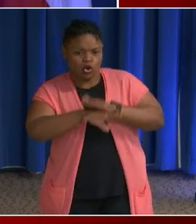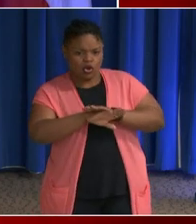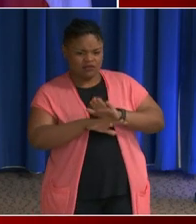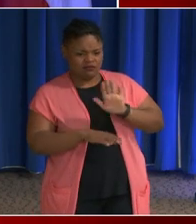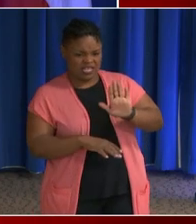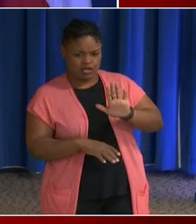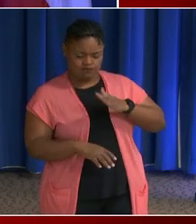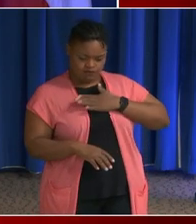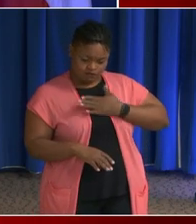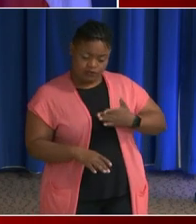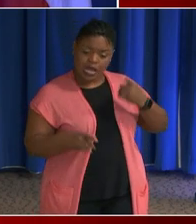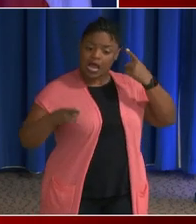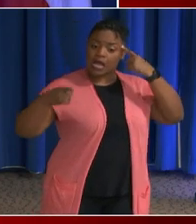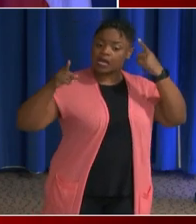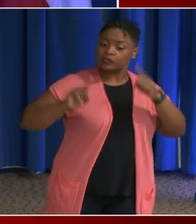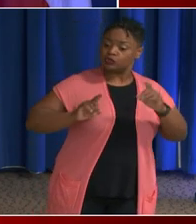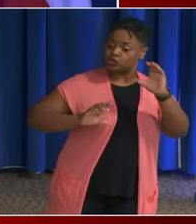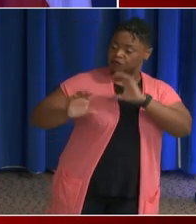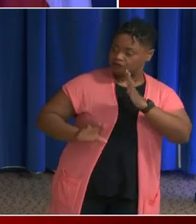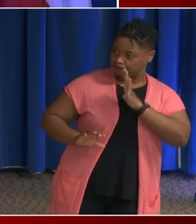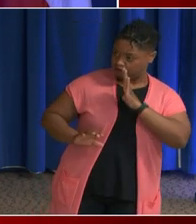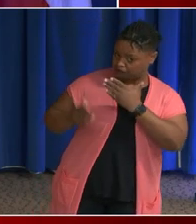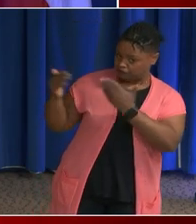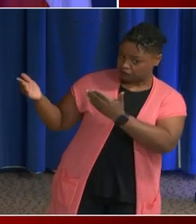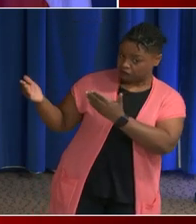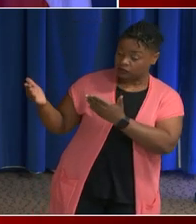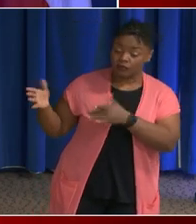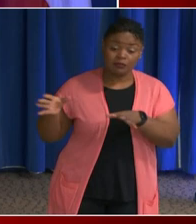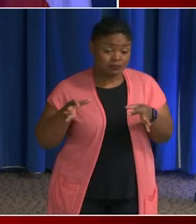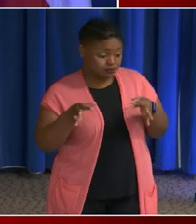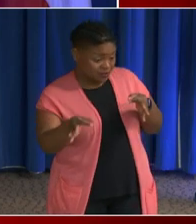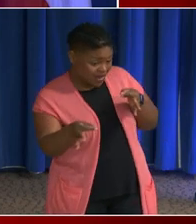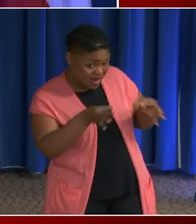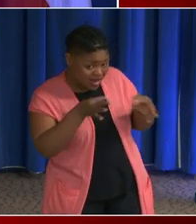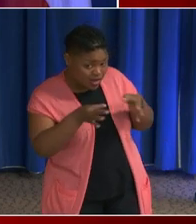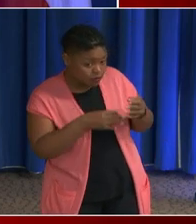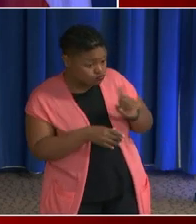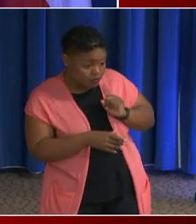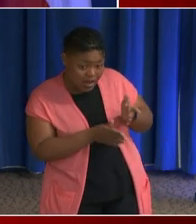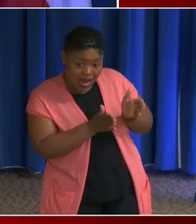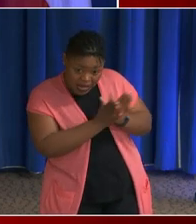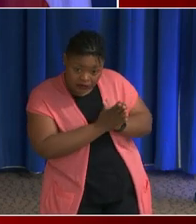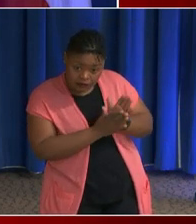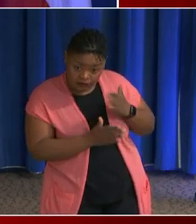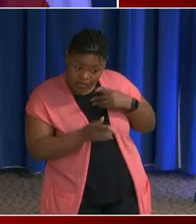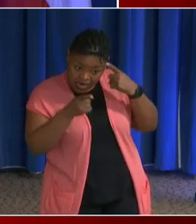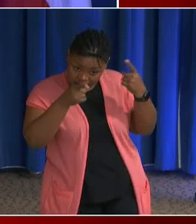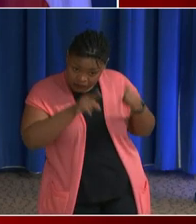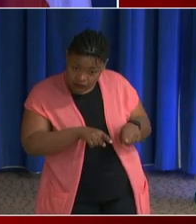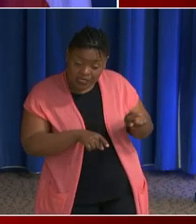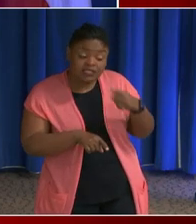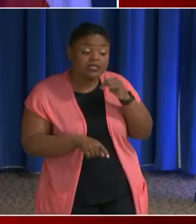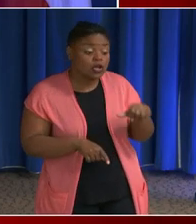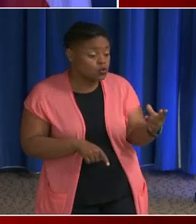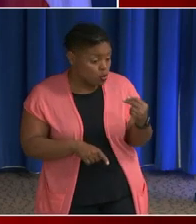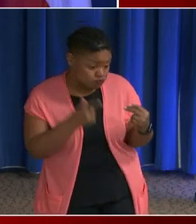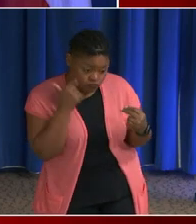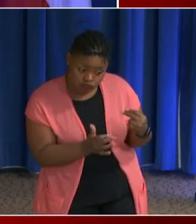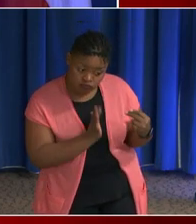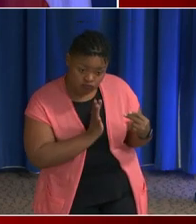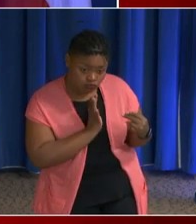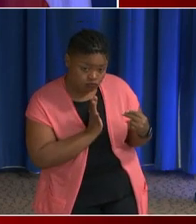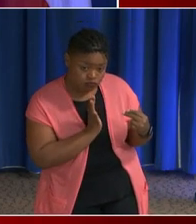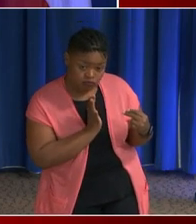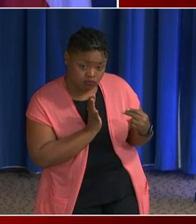search. The officer would have to explain that the person is being asked to consent and that they can refuse the search. And